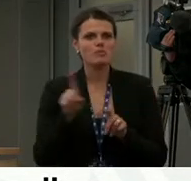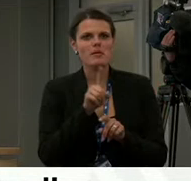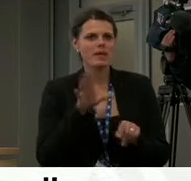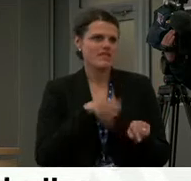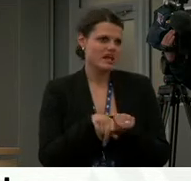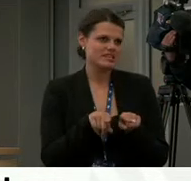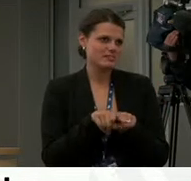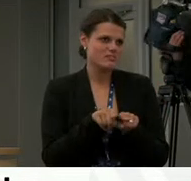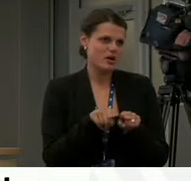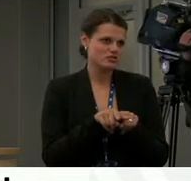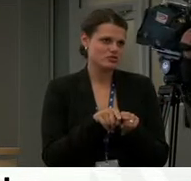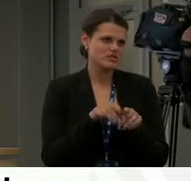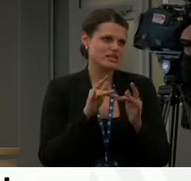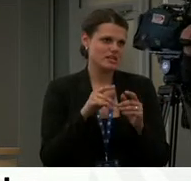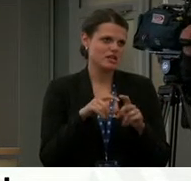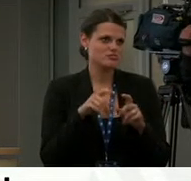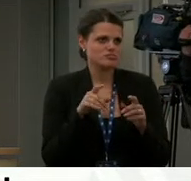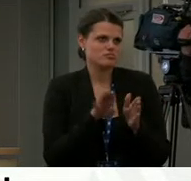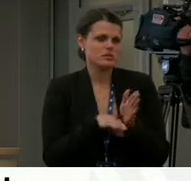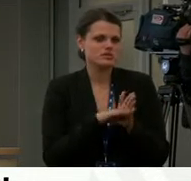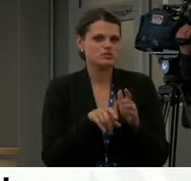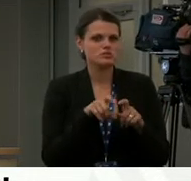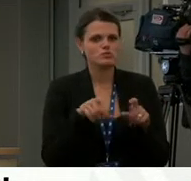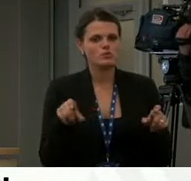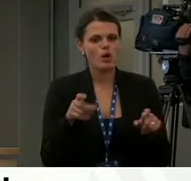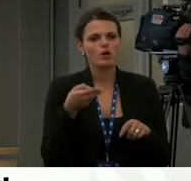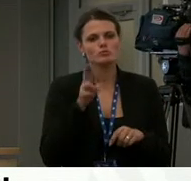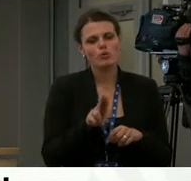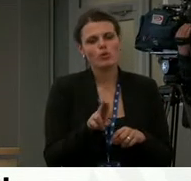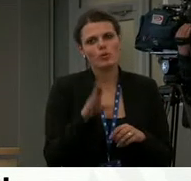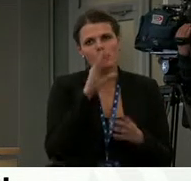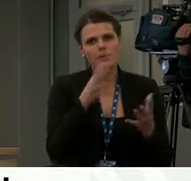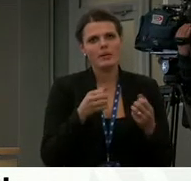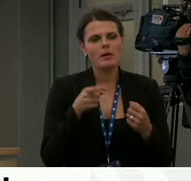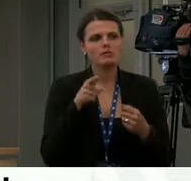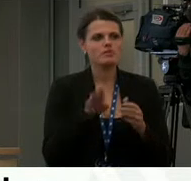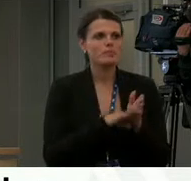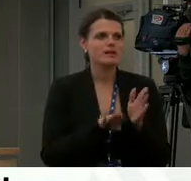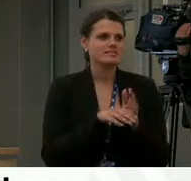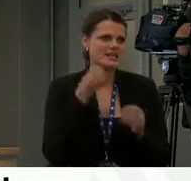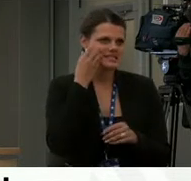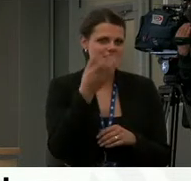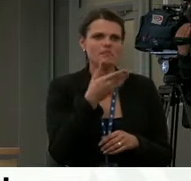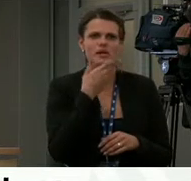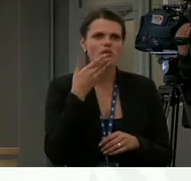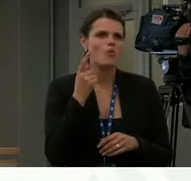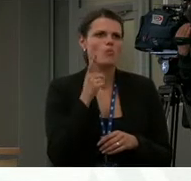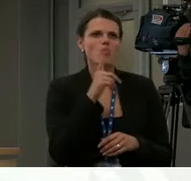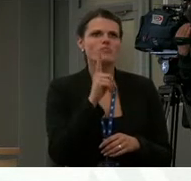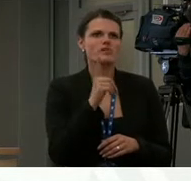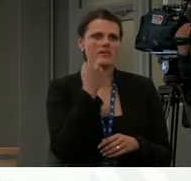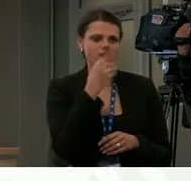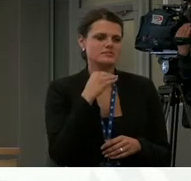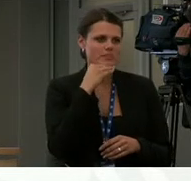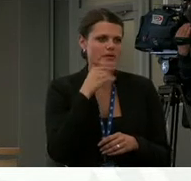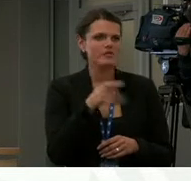same old segregated educational institutions. Access to mainstream education in and of itself is not enough.